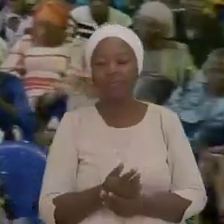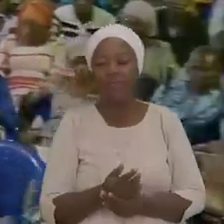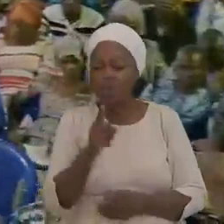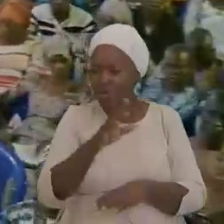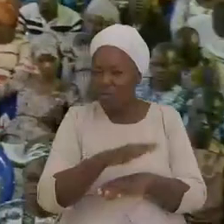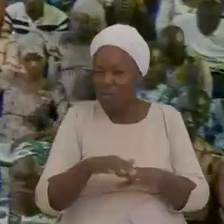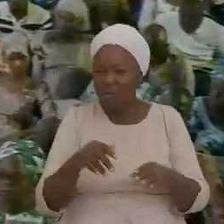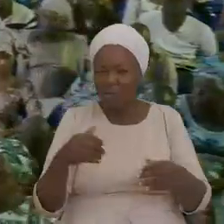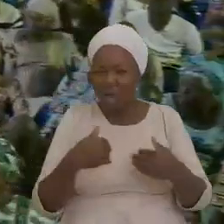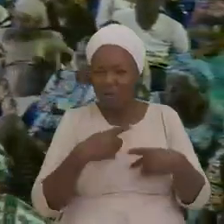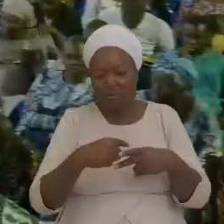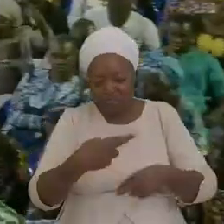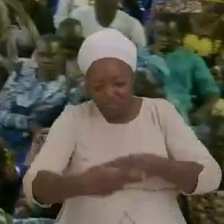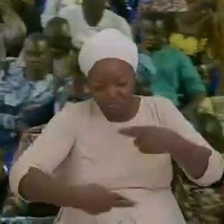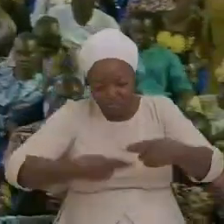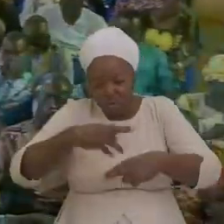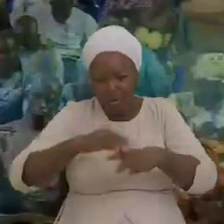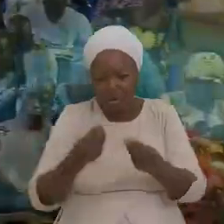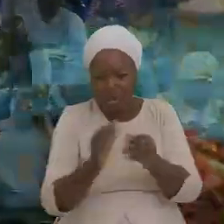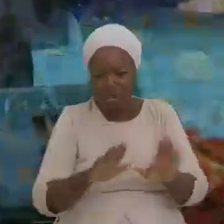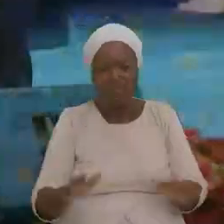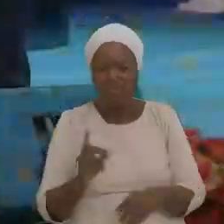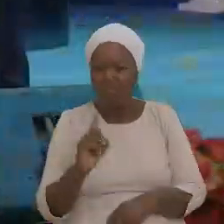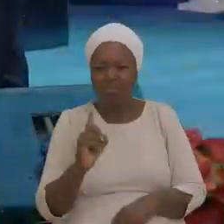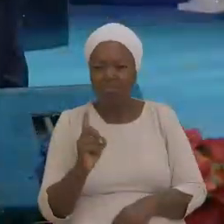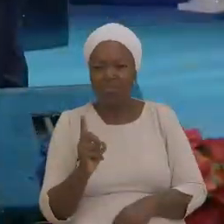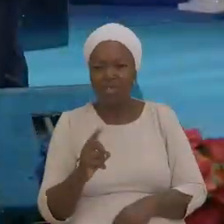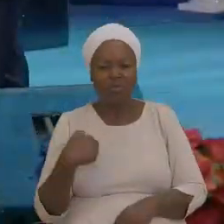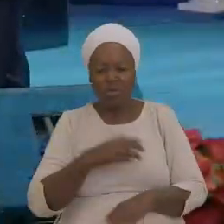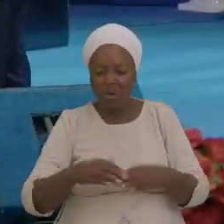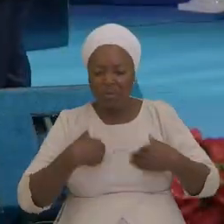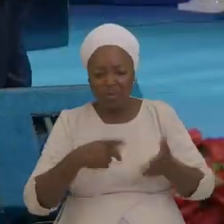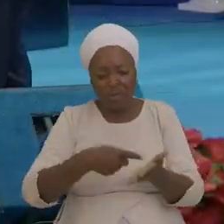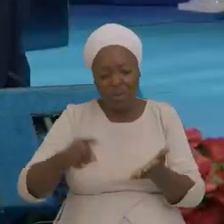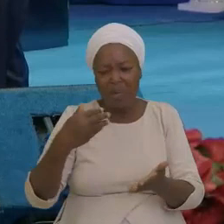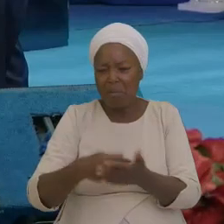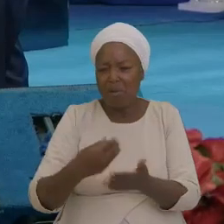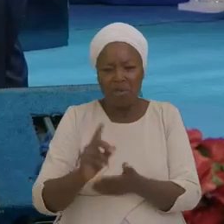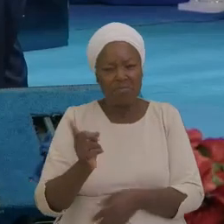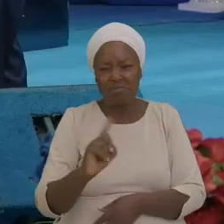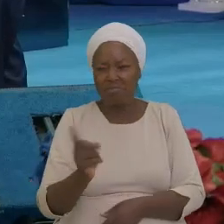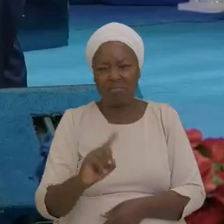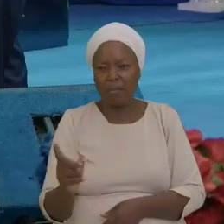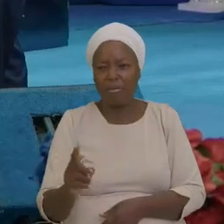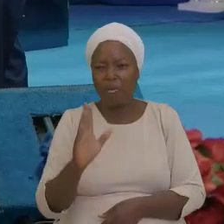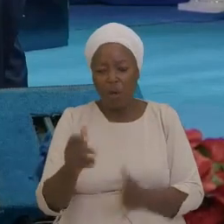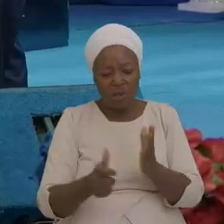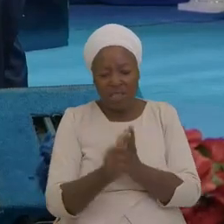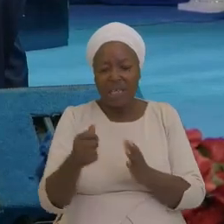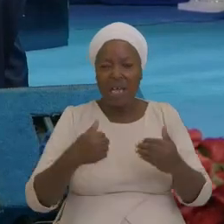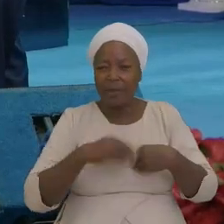We don't have to roll on the ground. We don't have to pay money. Your ticket has been paid